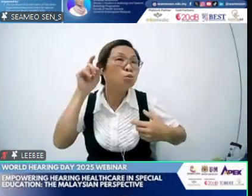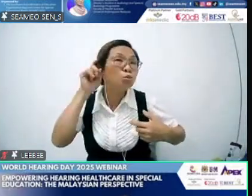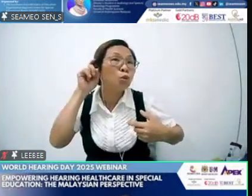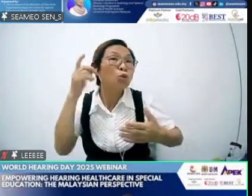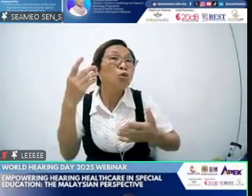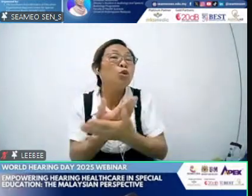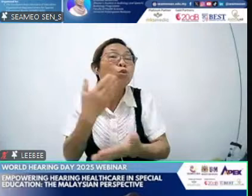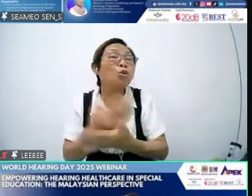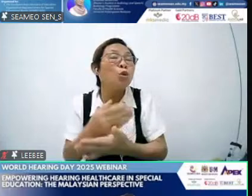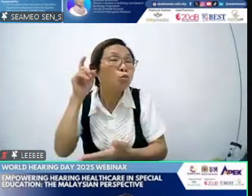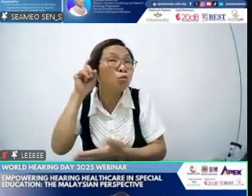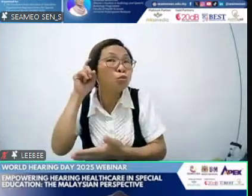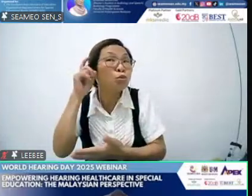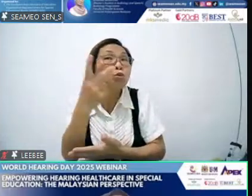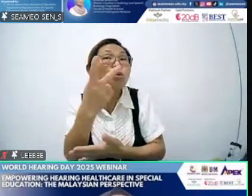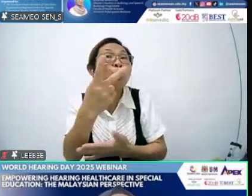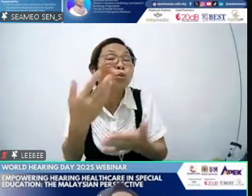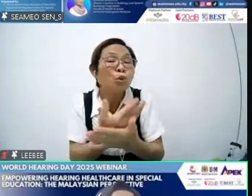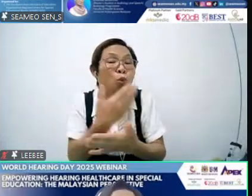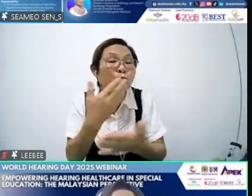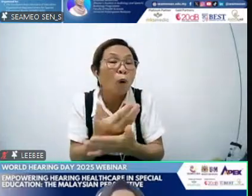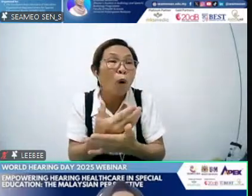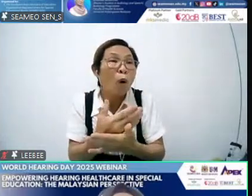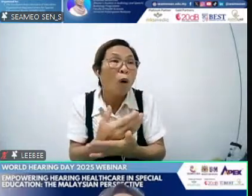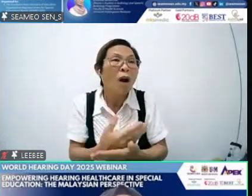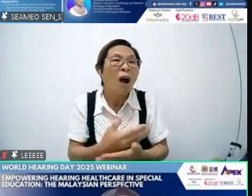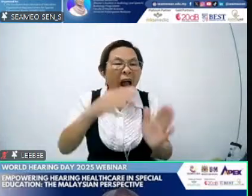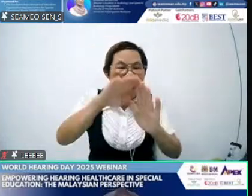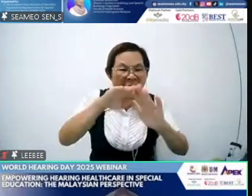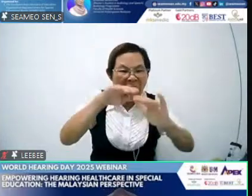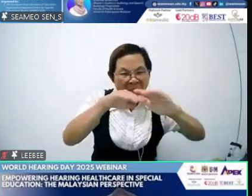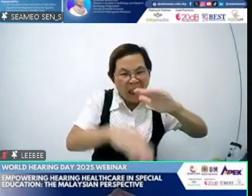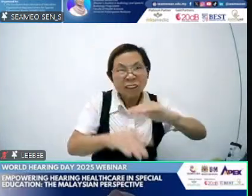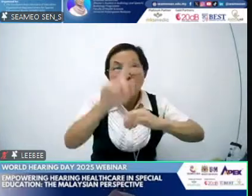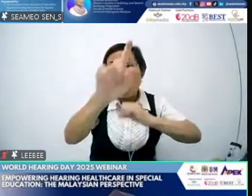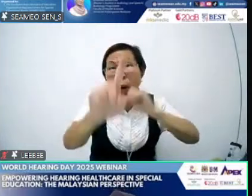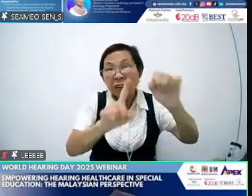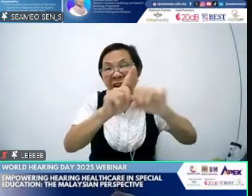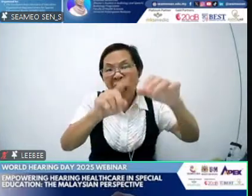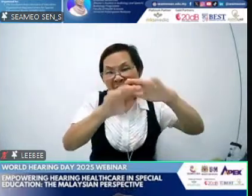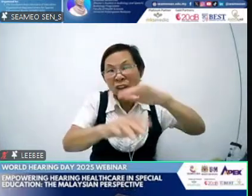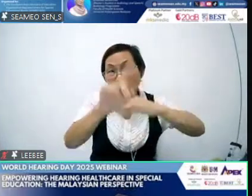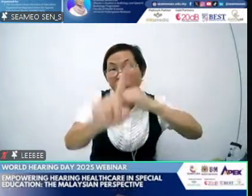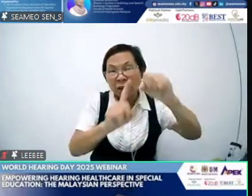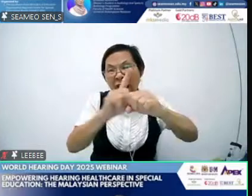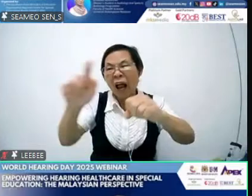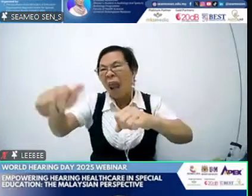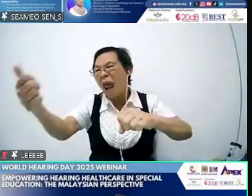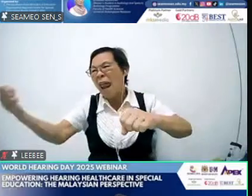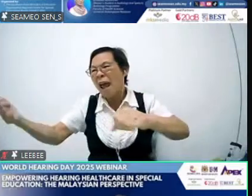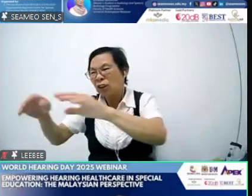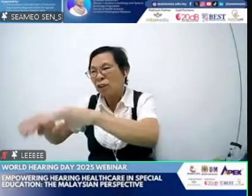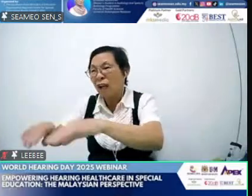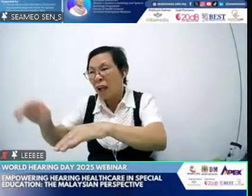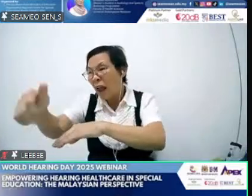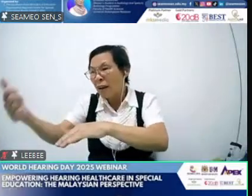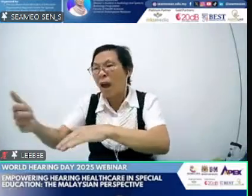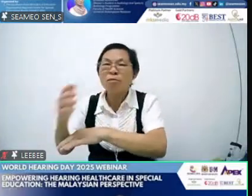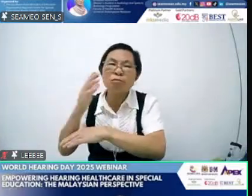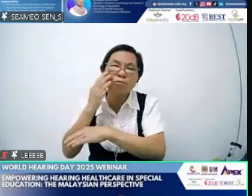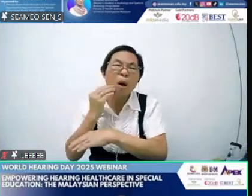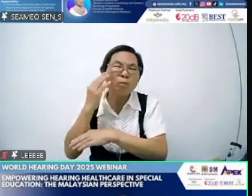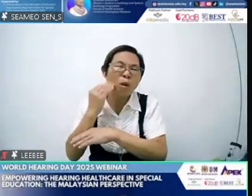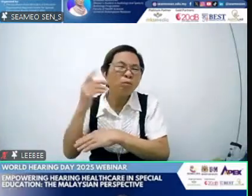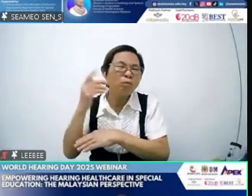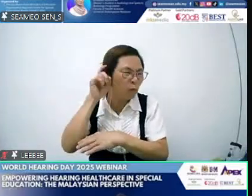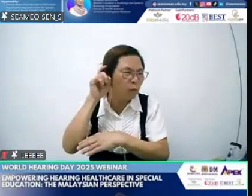is defined as less than 1 year of usage, and the rest are experienced hearing aid users. So